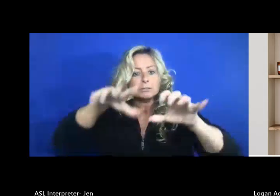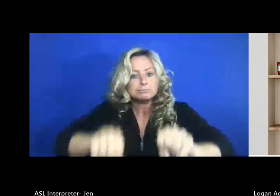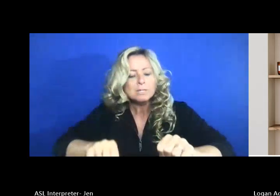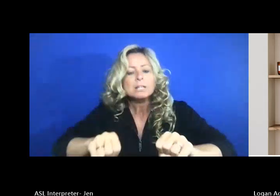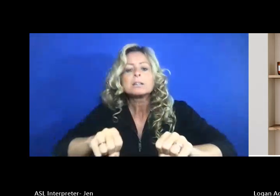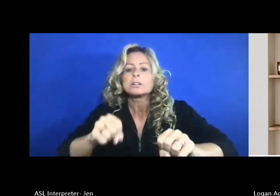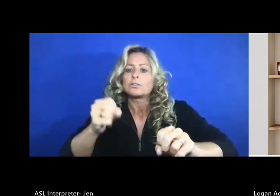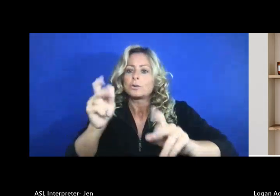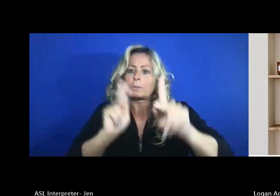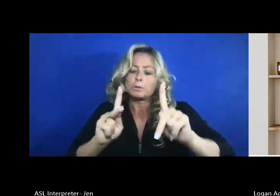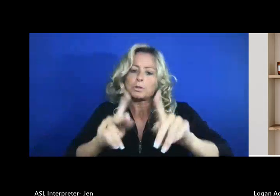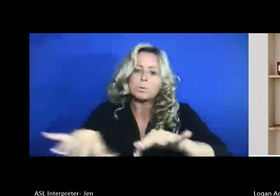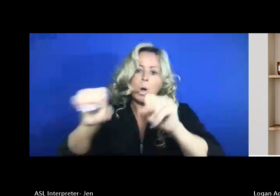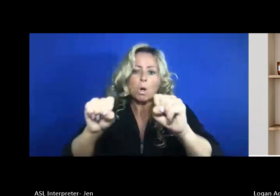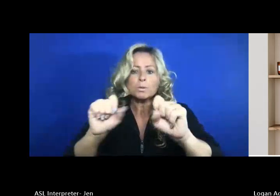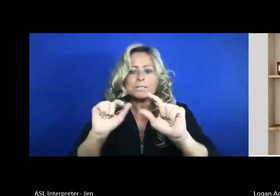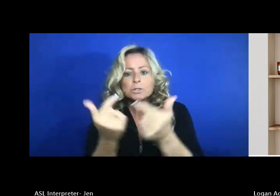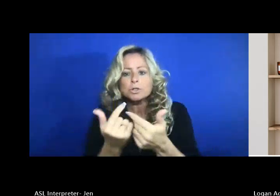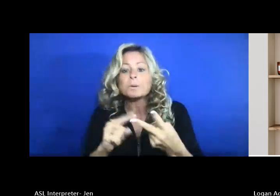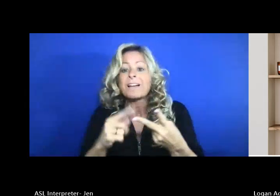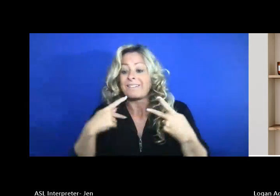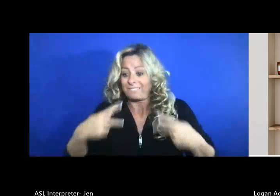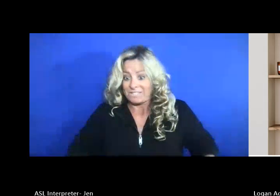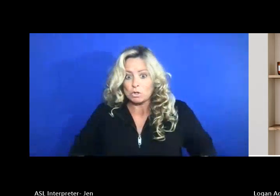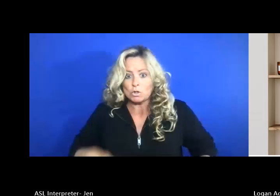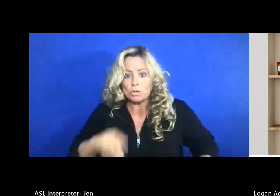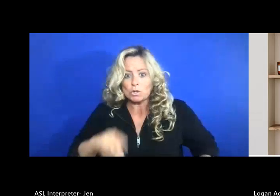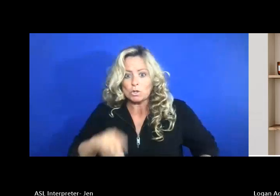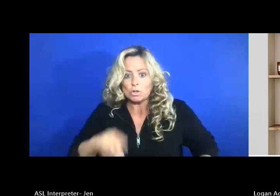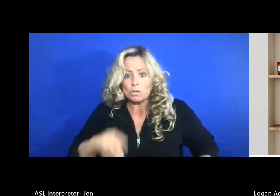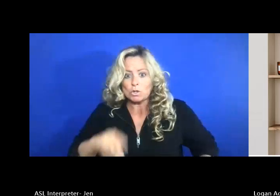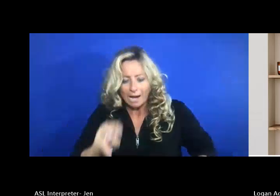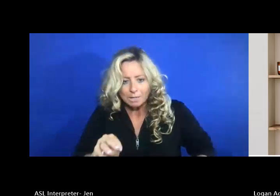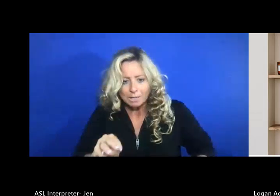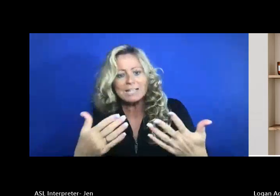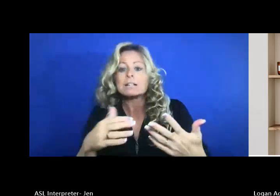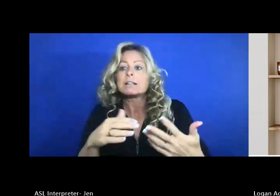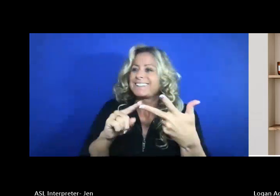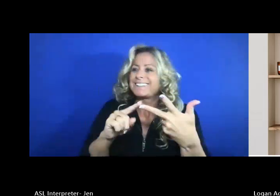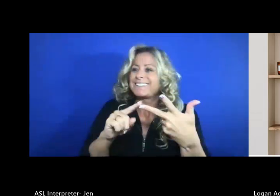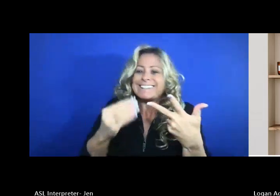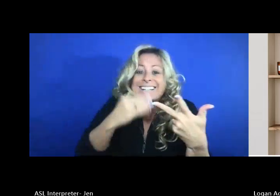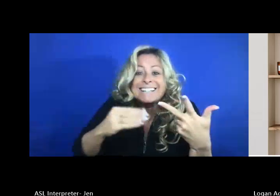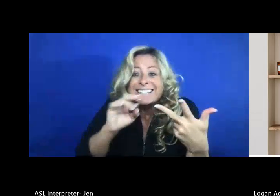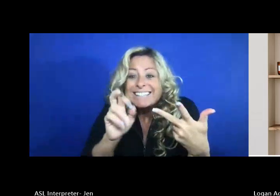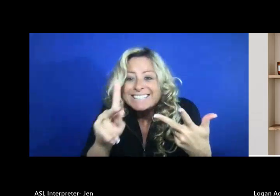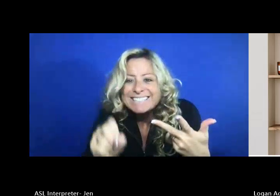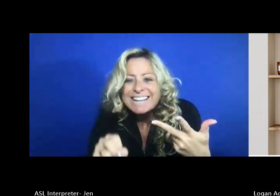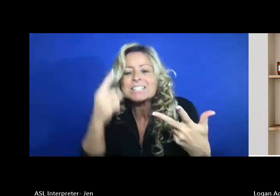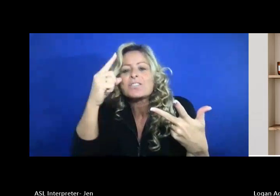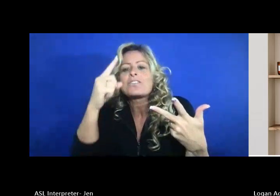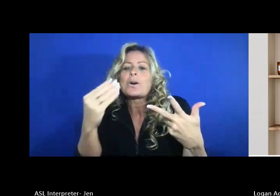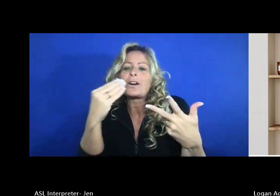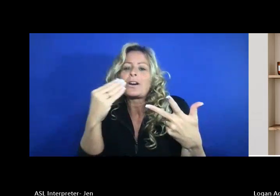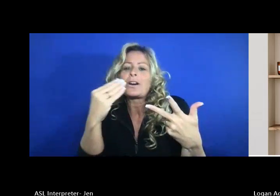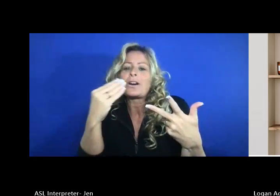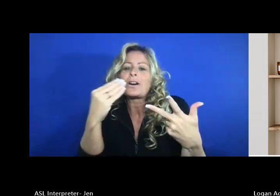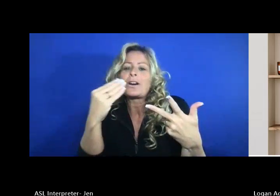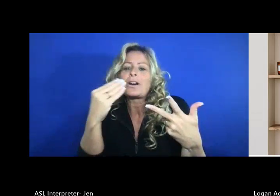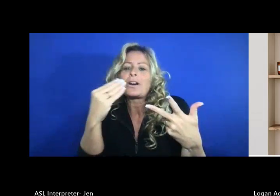through physical items of providing those items, providing snacks for a meeting, or